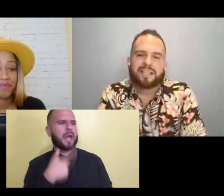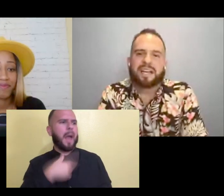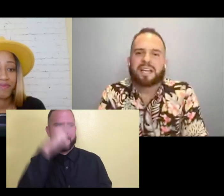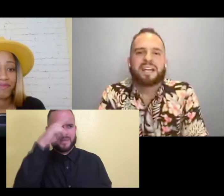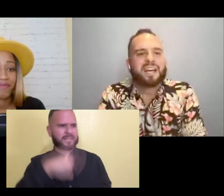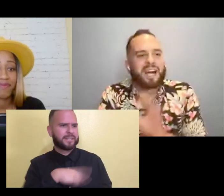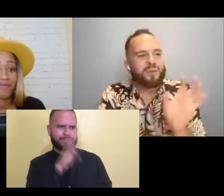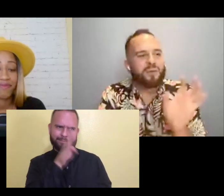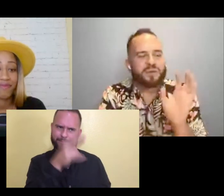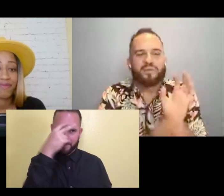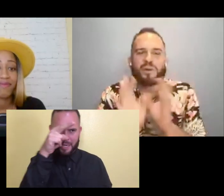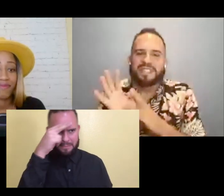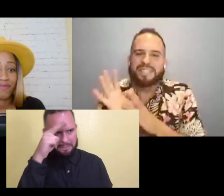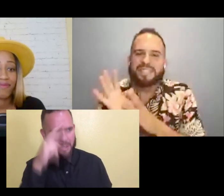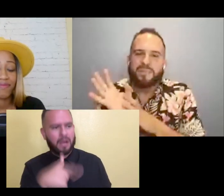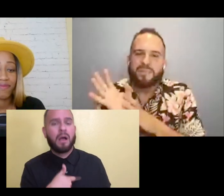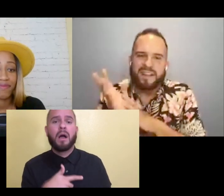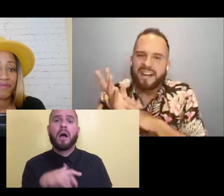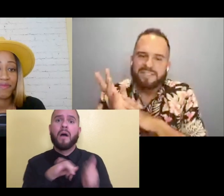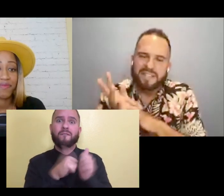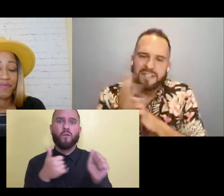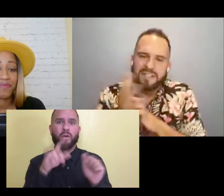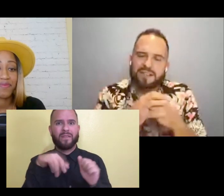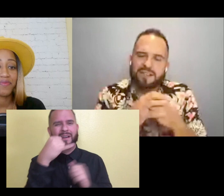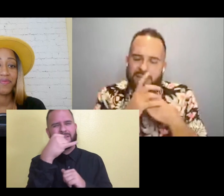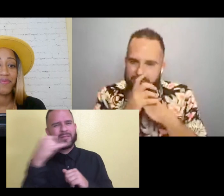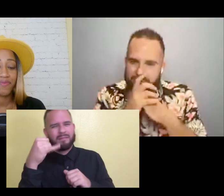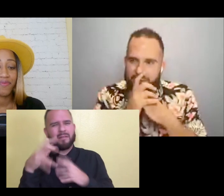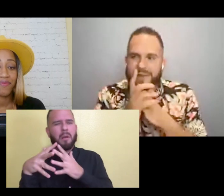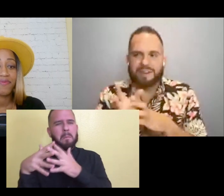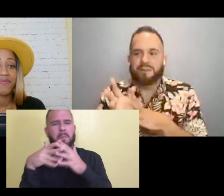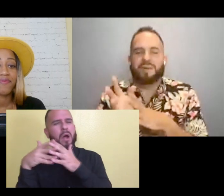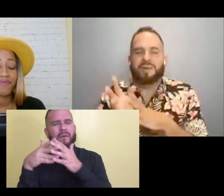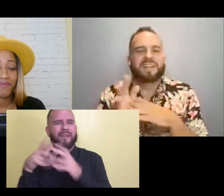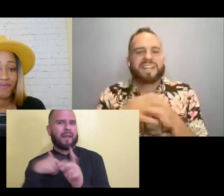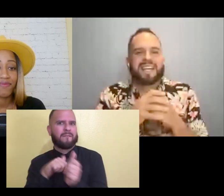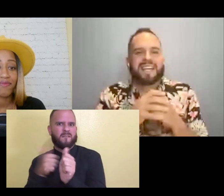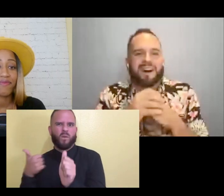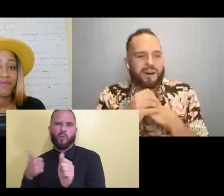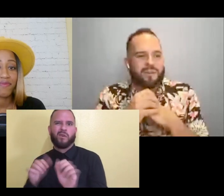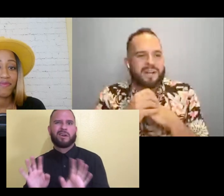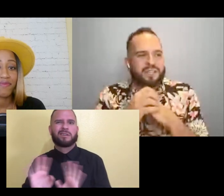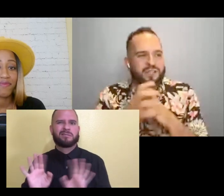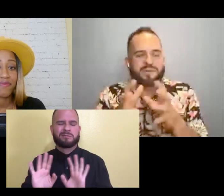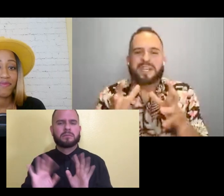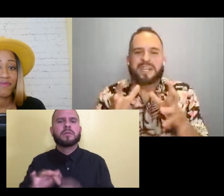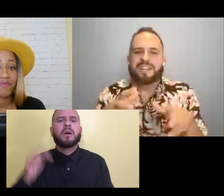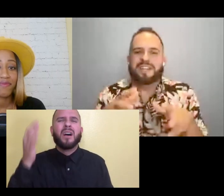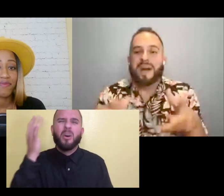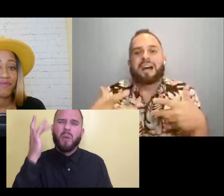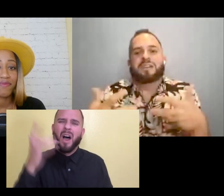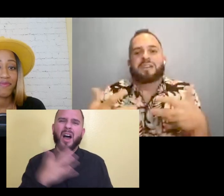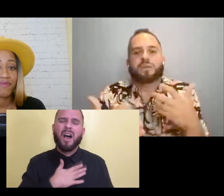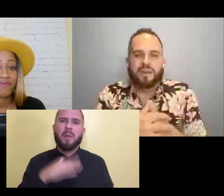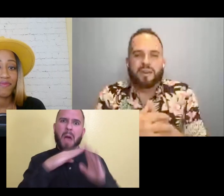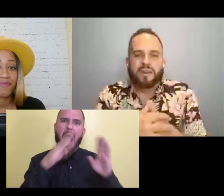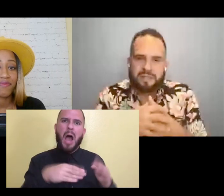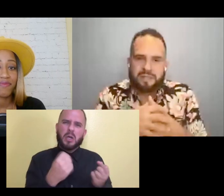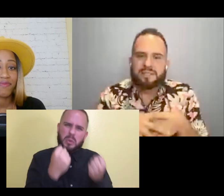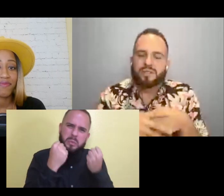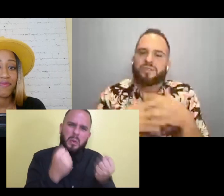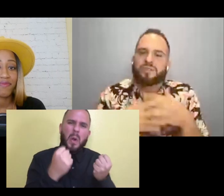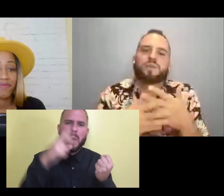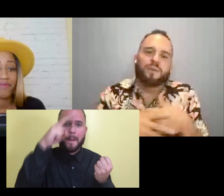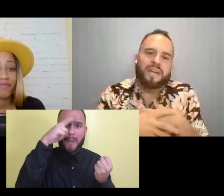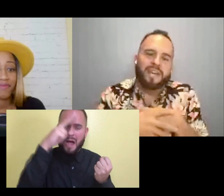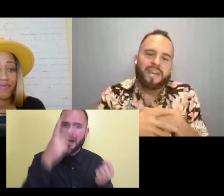Mexican, and like I would always avoid the second part of the hyphen, the American part. just because my household was very